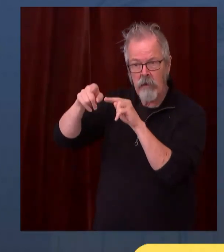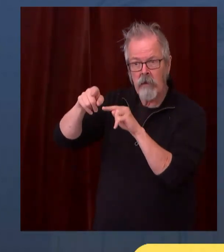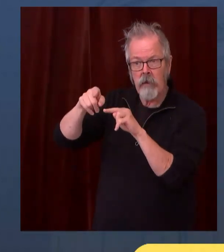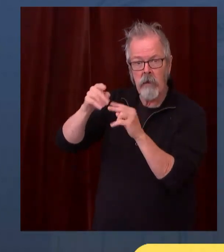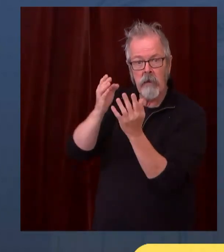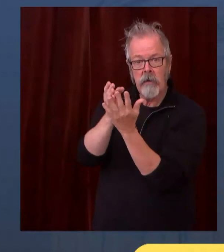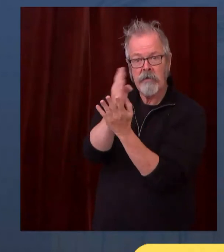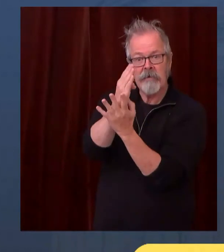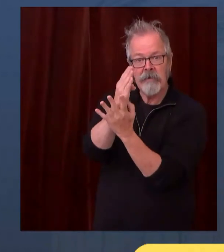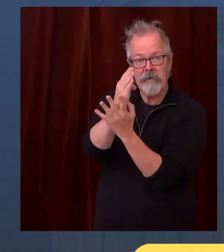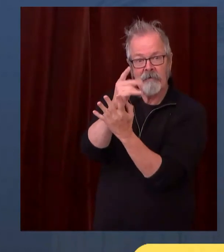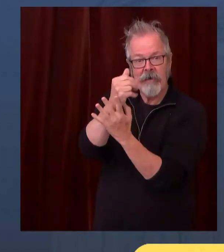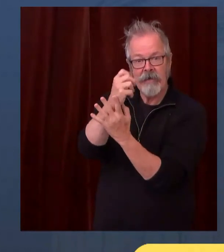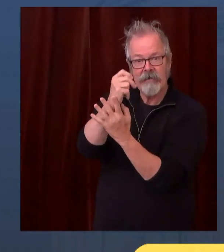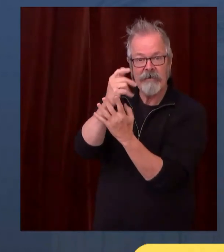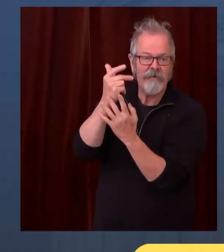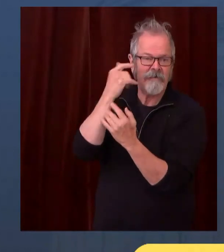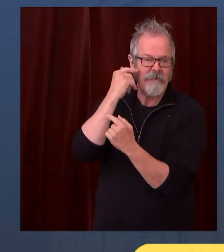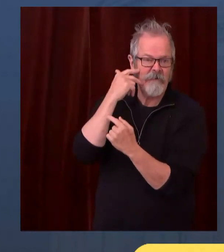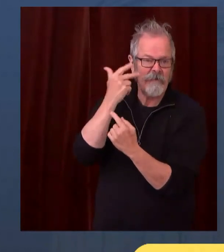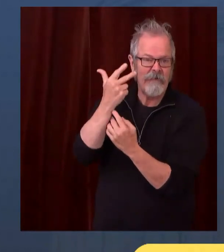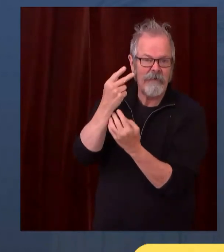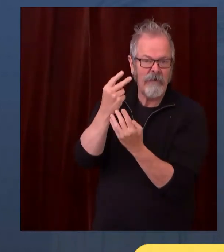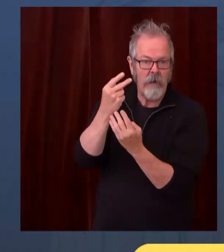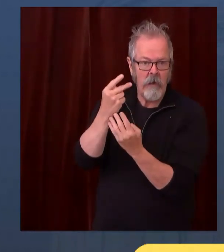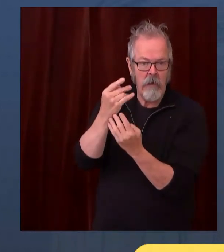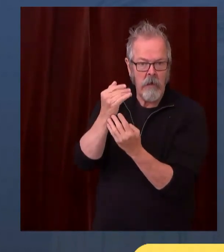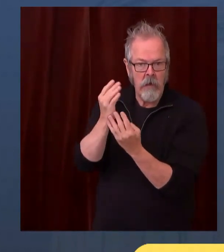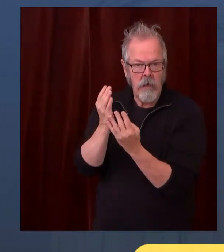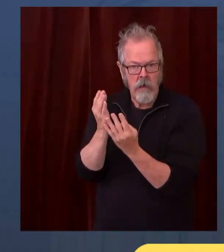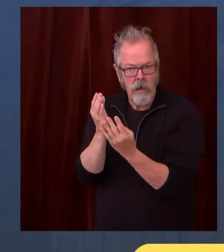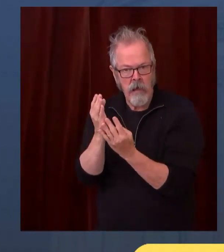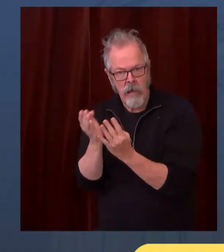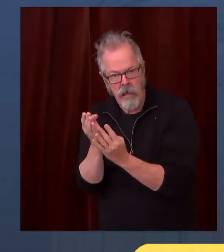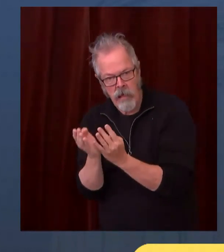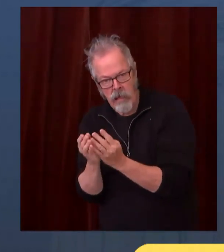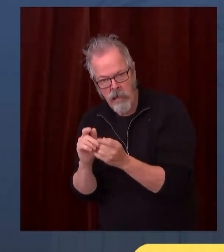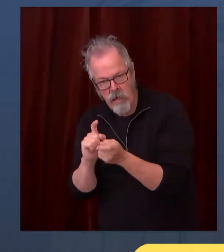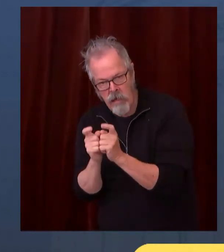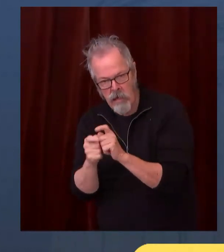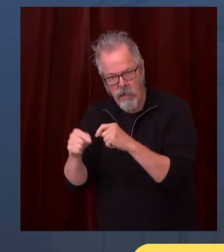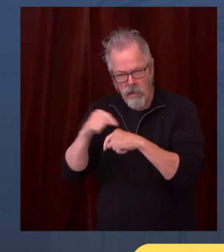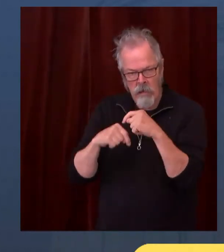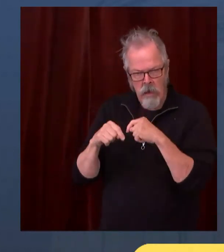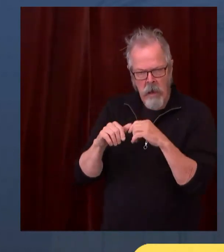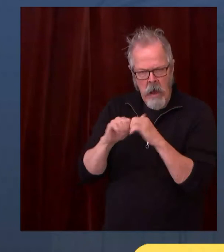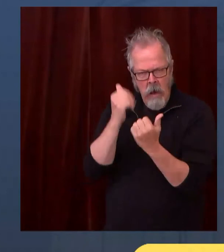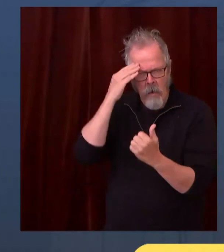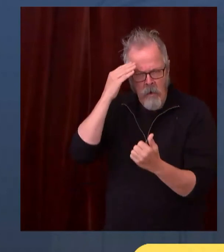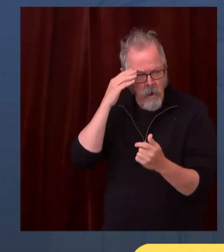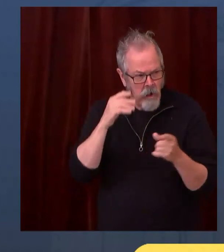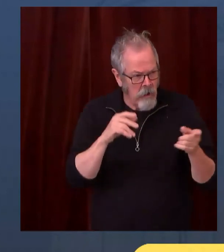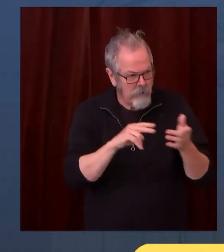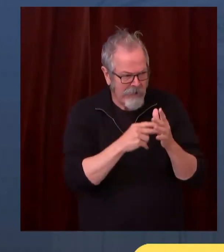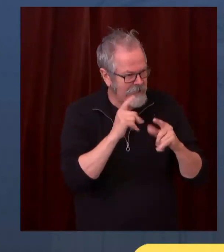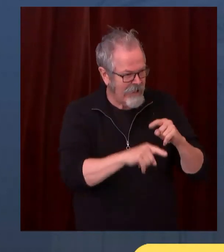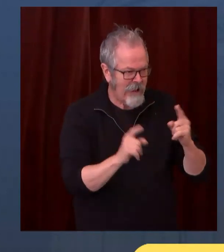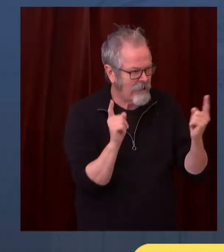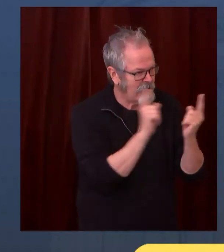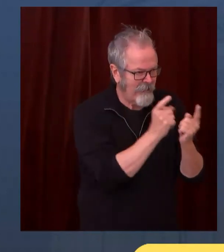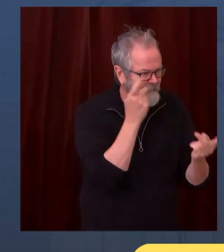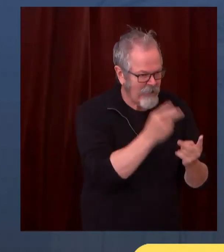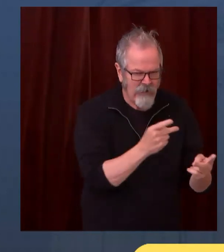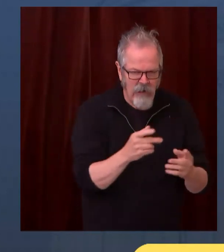Cheryl, like you were going to go ahead. I'll follow you if I've got other info. Yeah, so